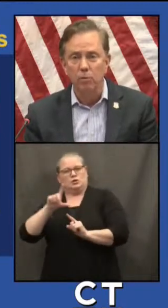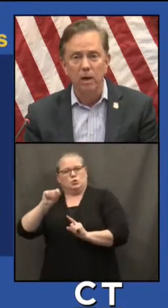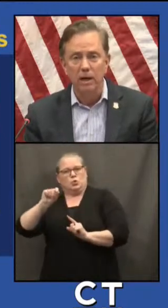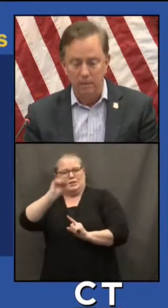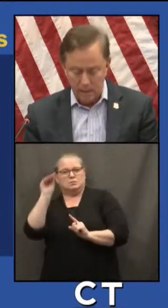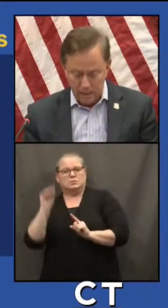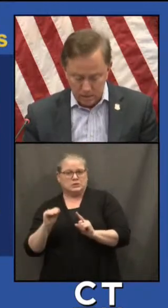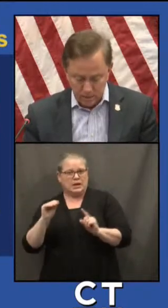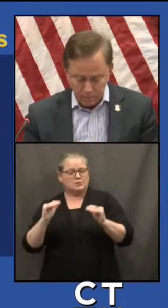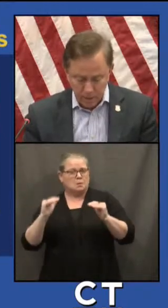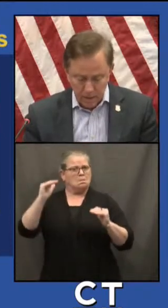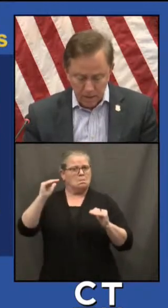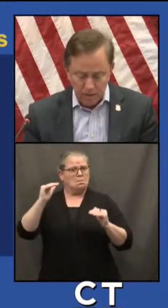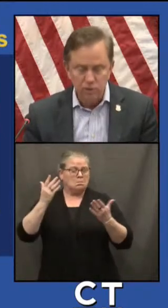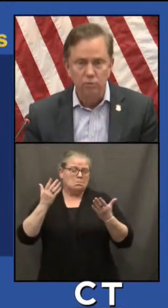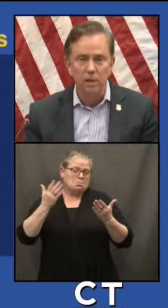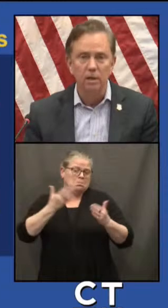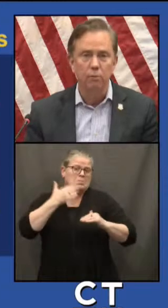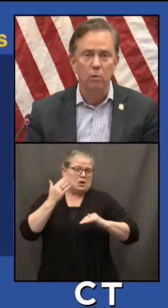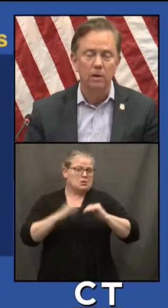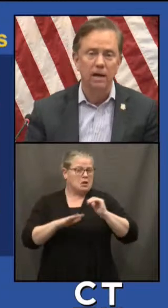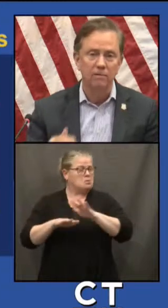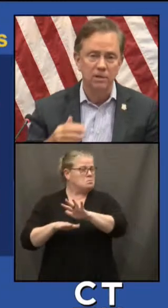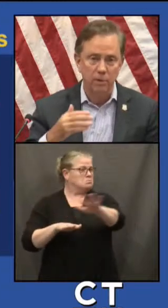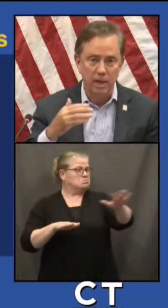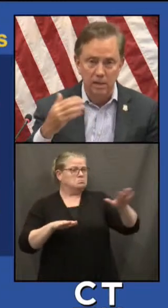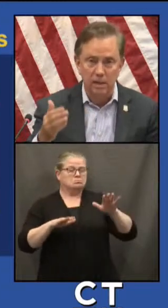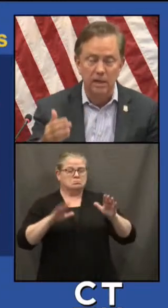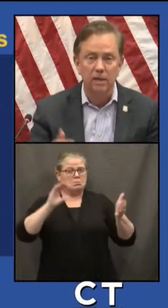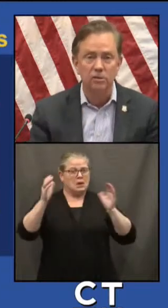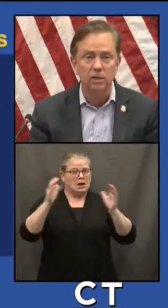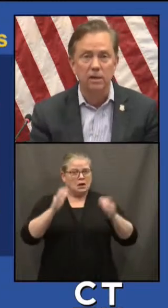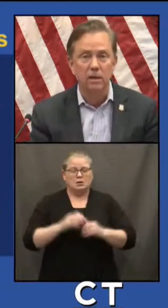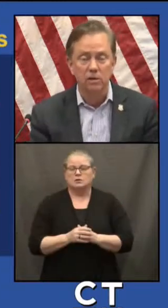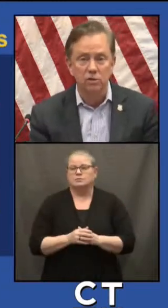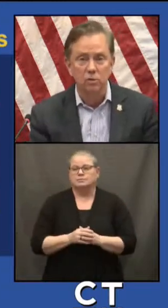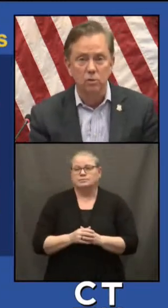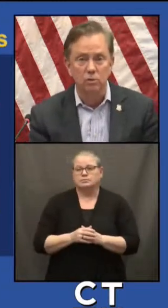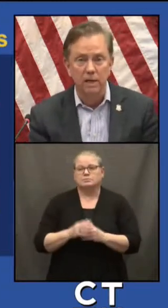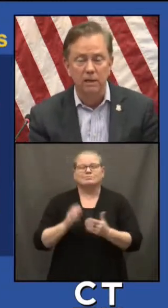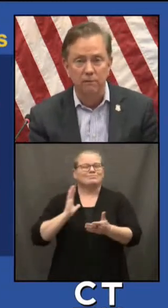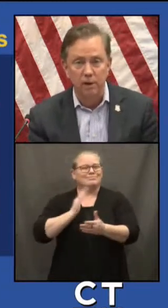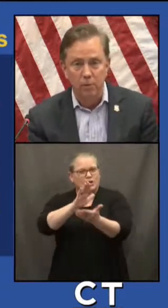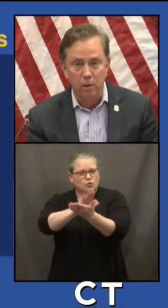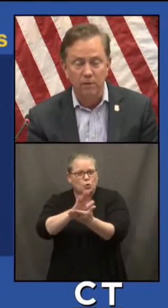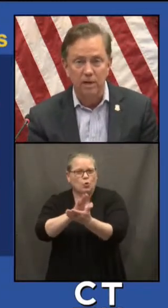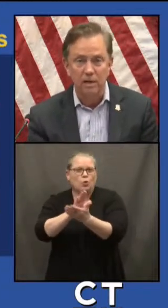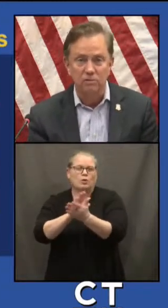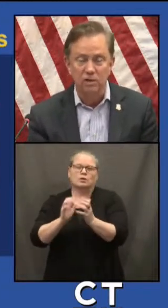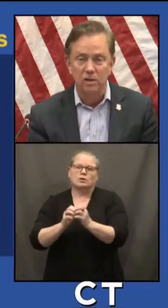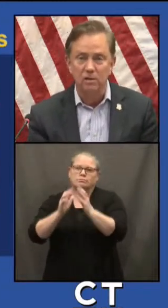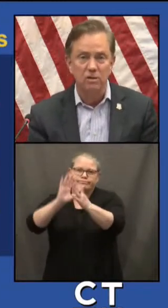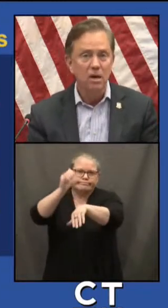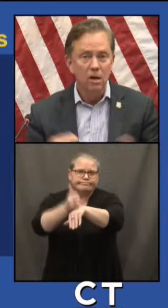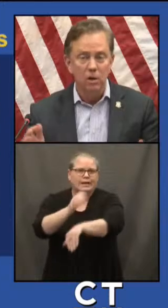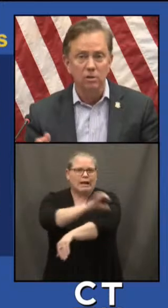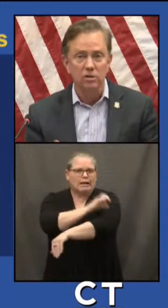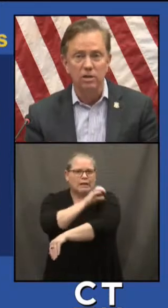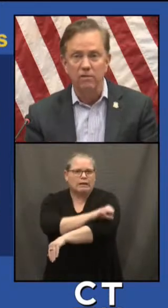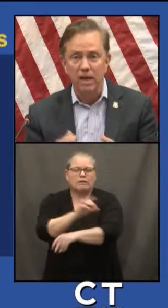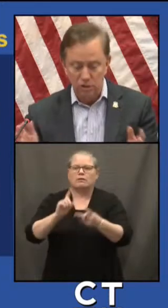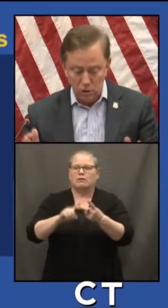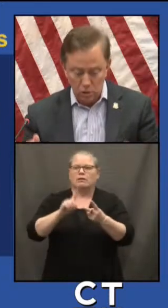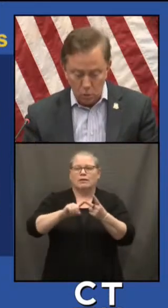pretty well. And this is really important. Obviously, we got clinics in our schools. We got the federally qualified health centers. Go